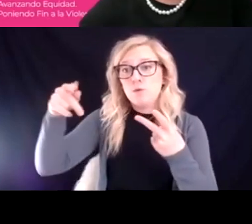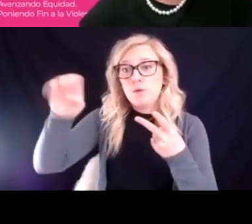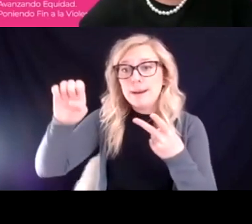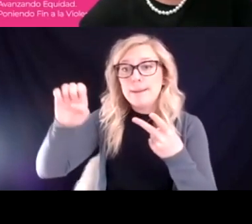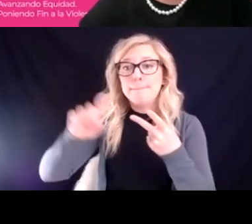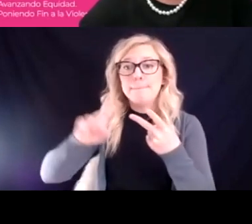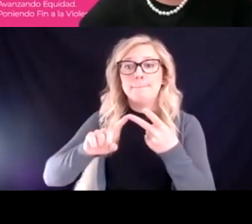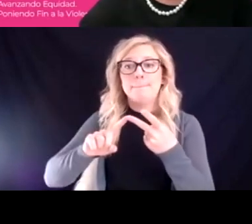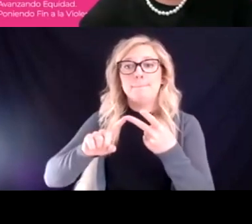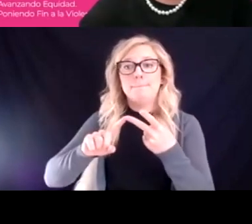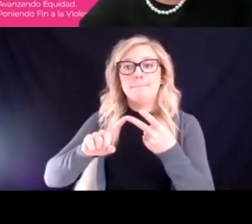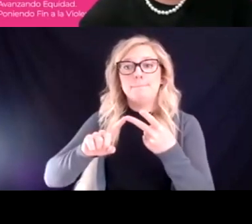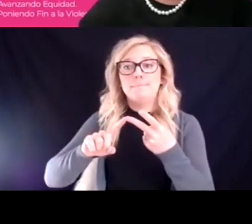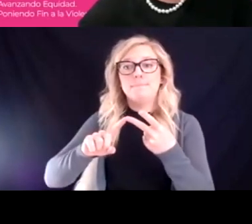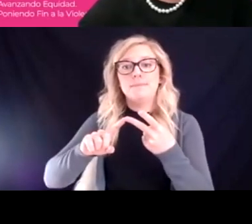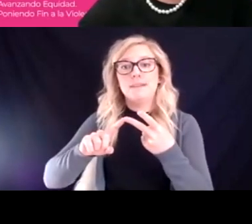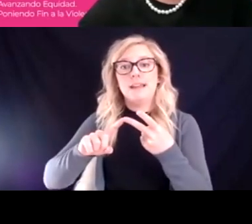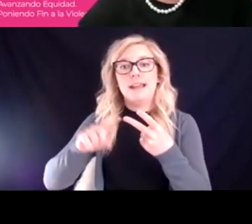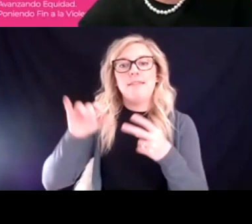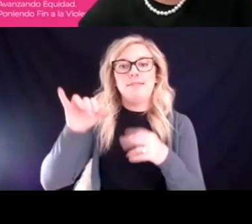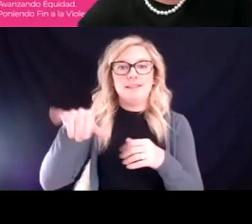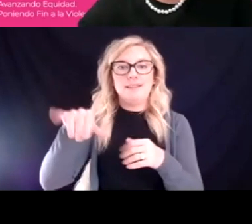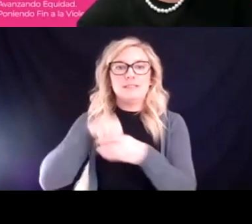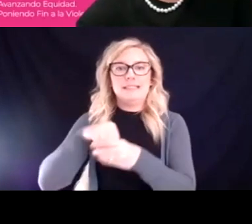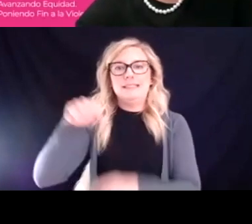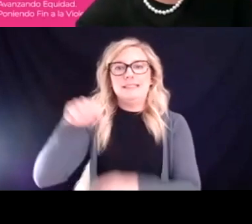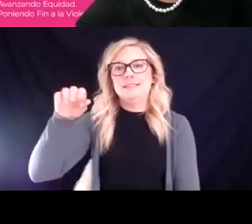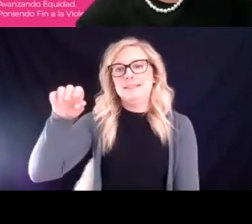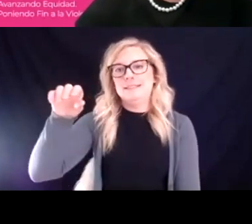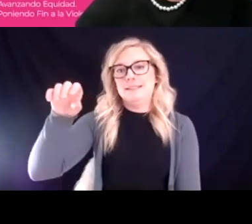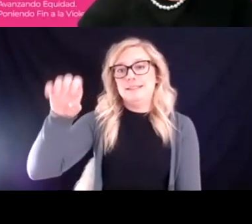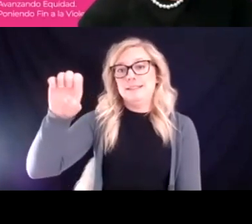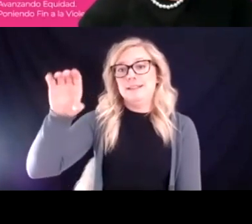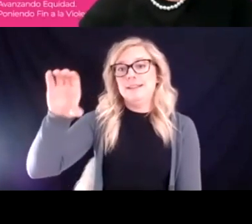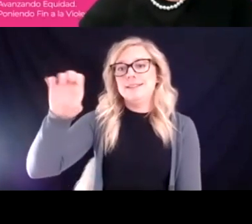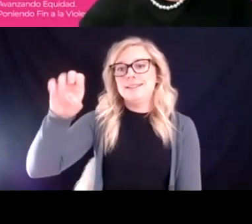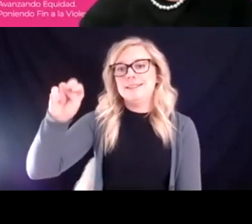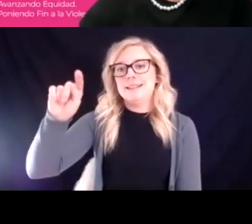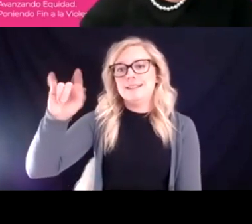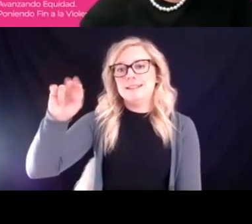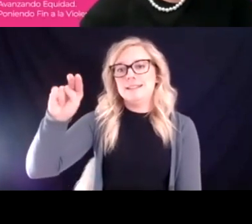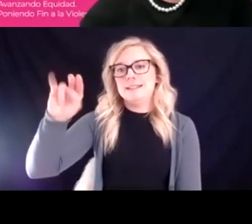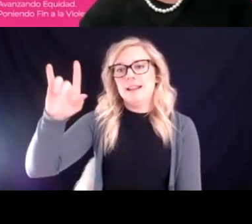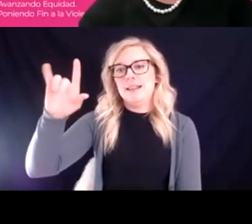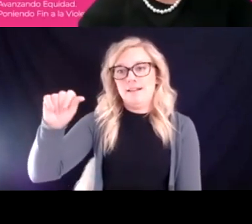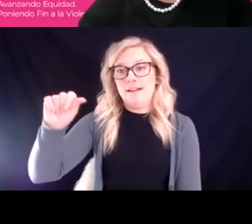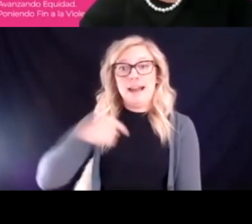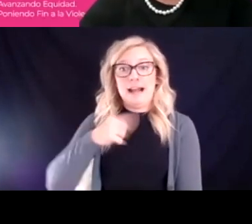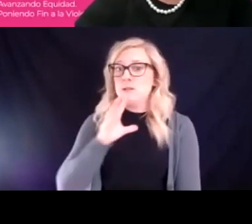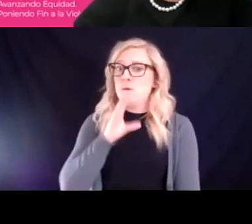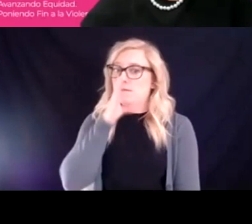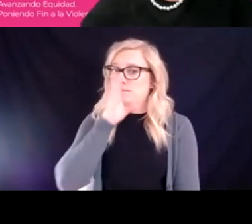And this was in Sentinella. I did speak in one of the prisons there. And I spoke directly. I was very clear.